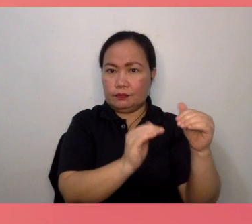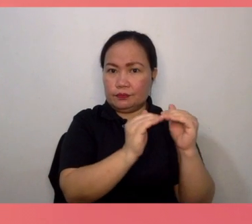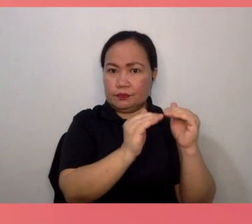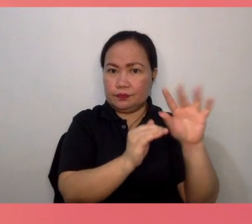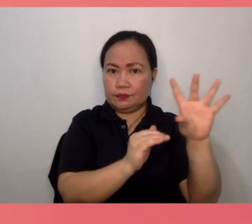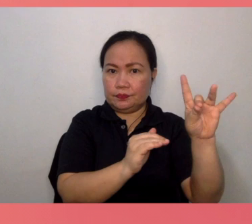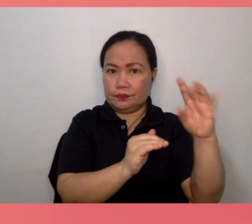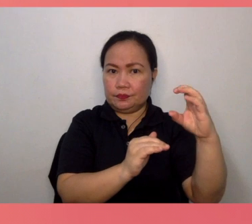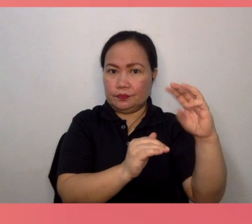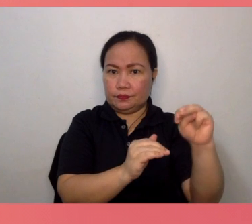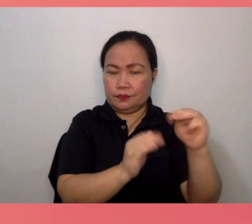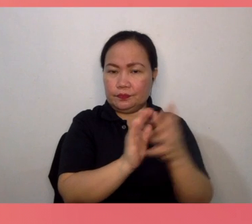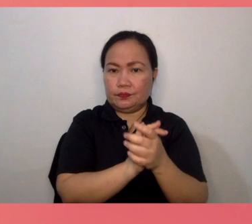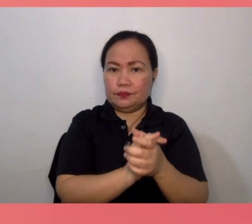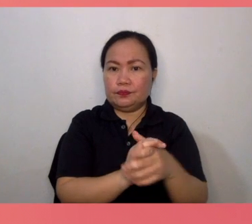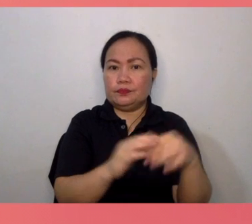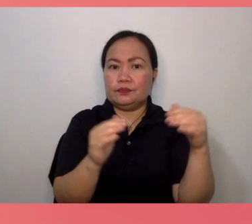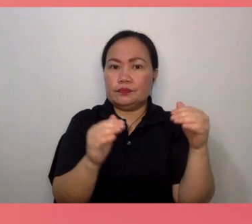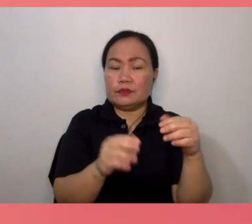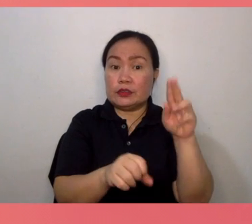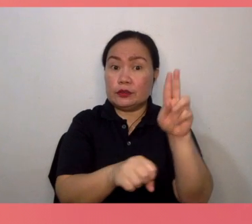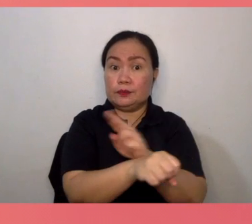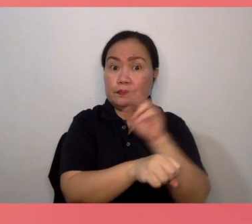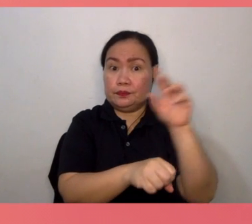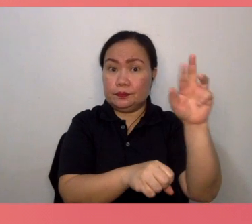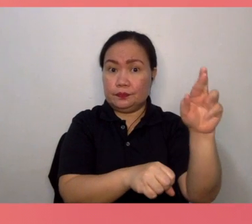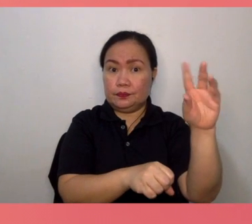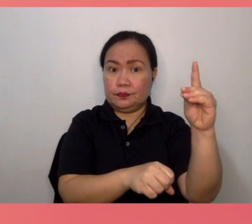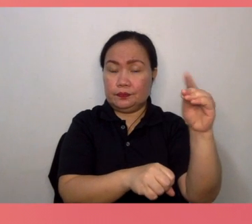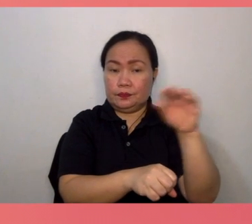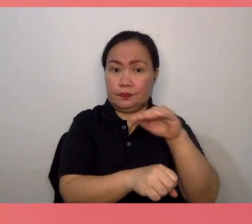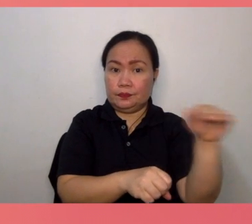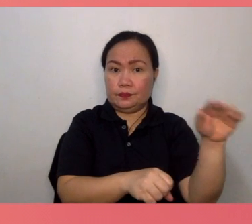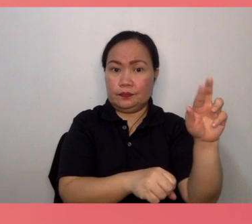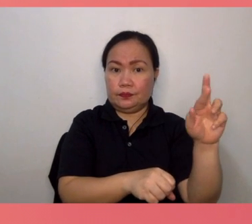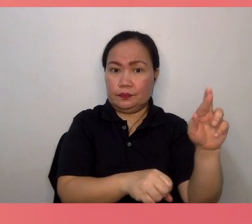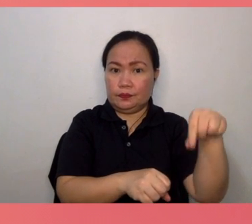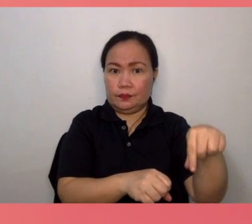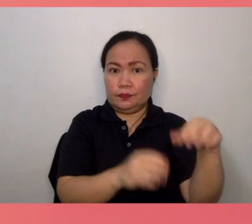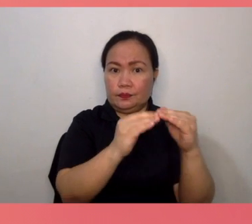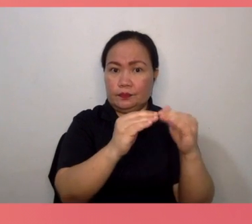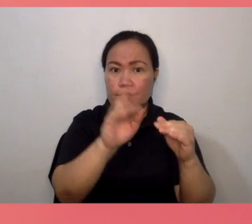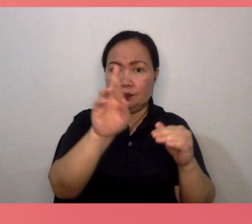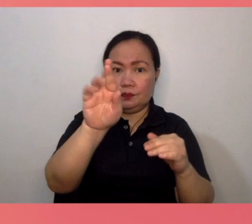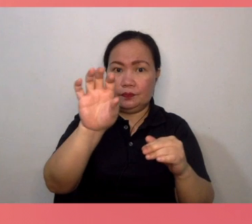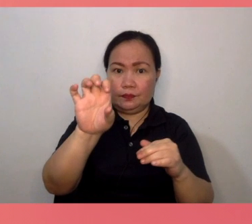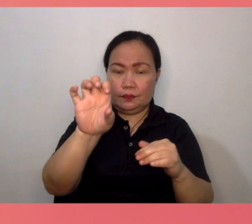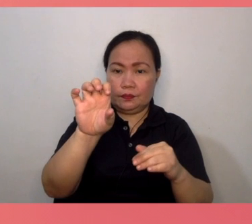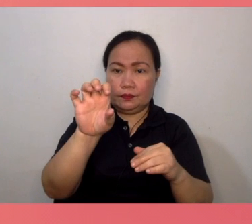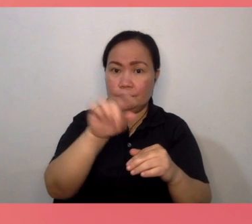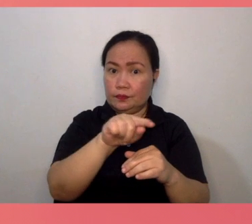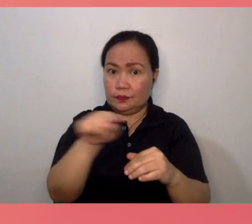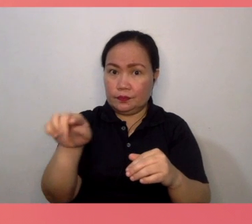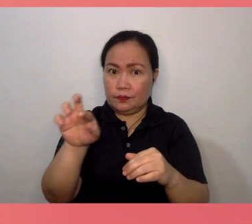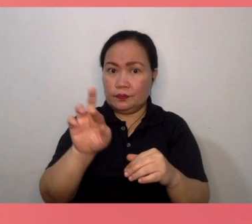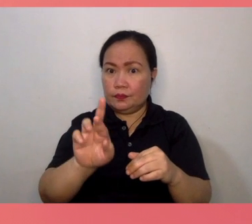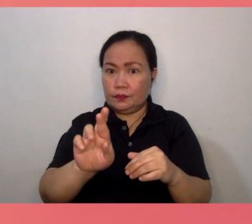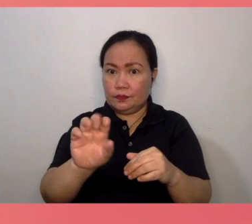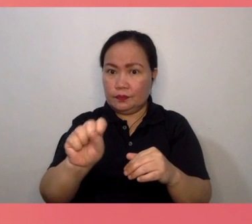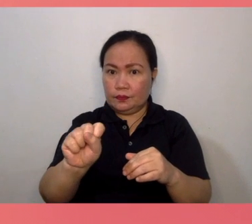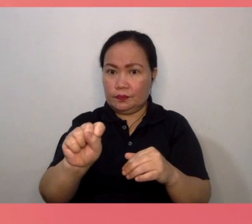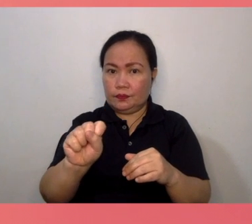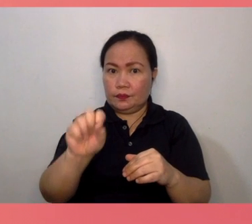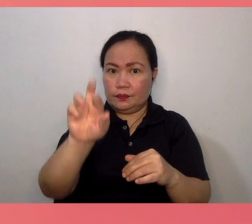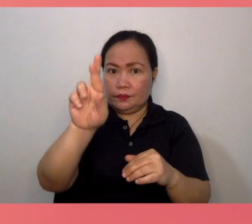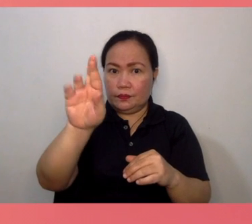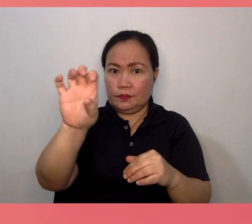RD over RQ is equal to RE over RS. Kasi ito ay given.